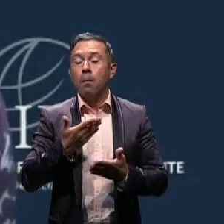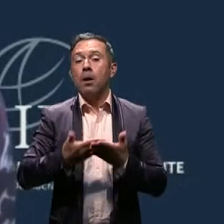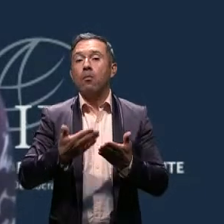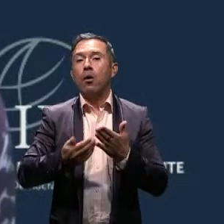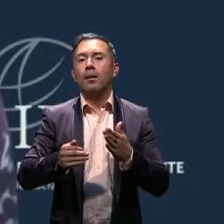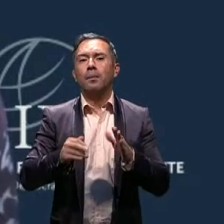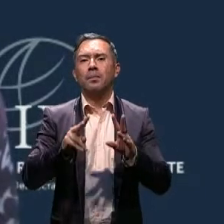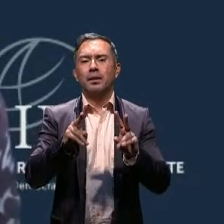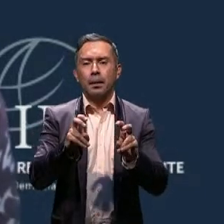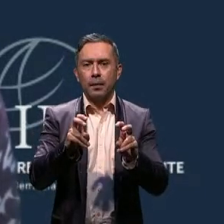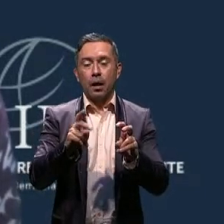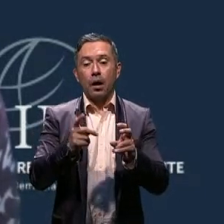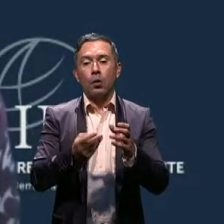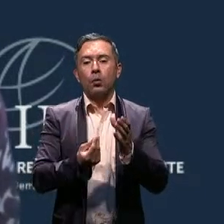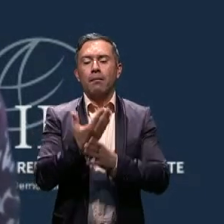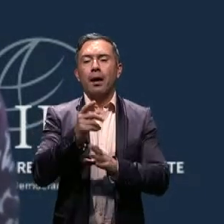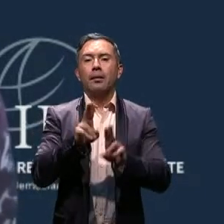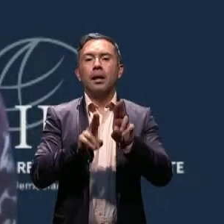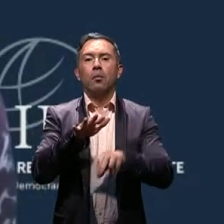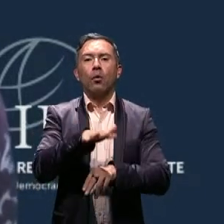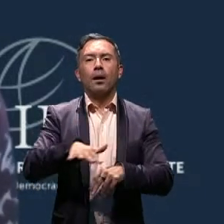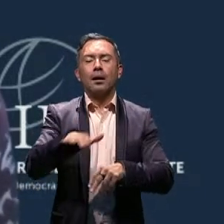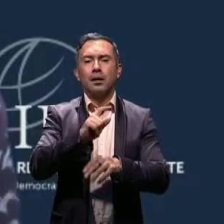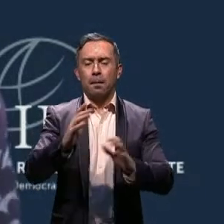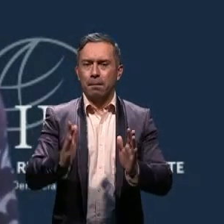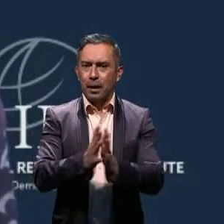and unquestionable on the